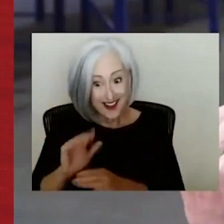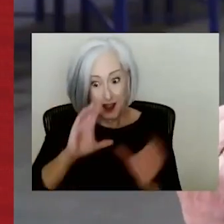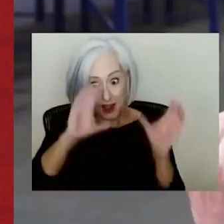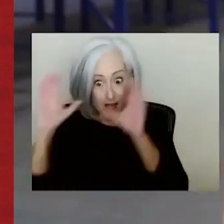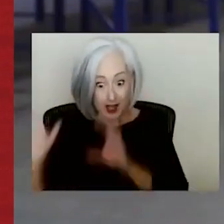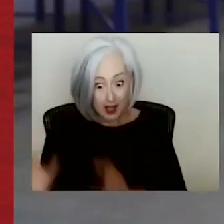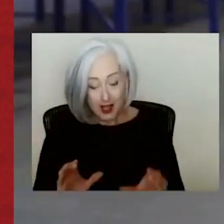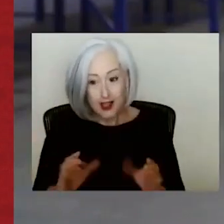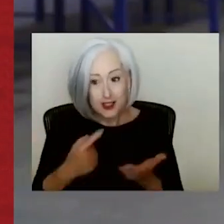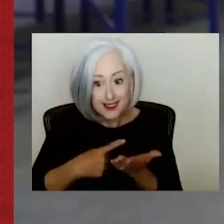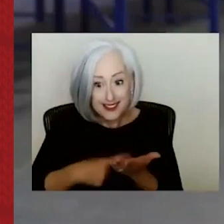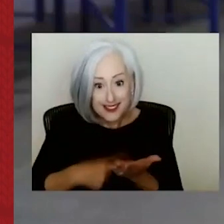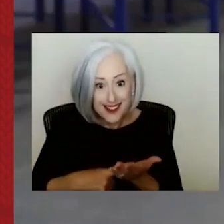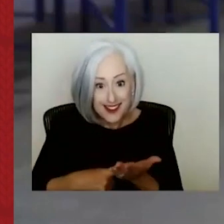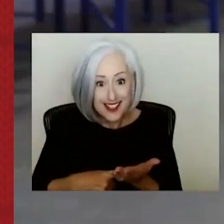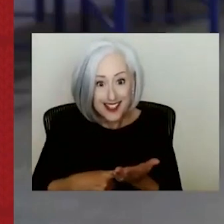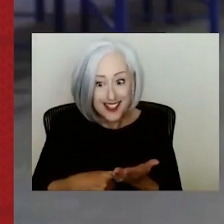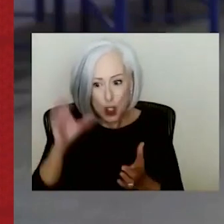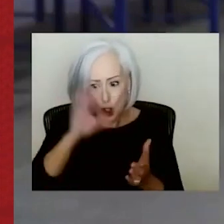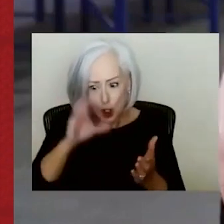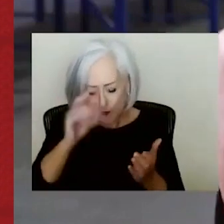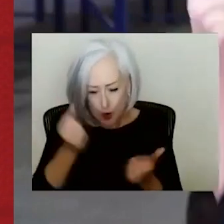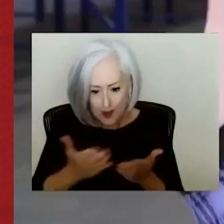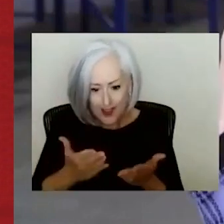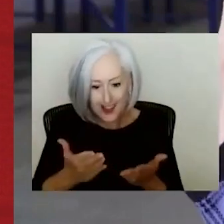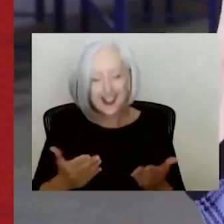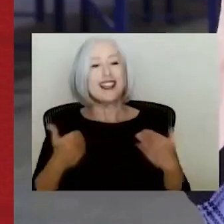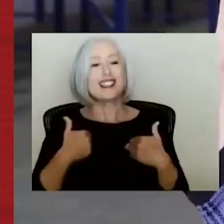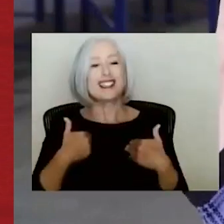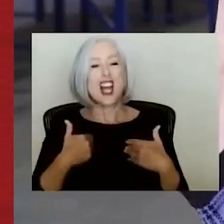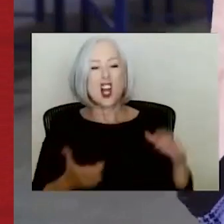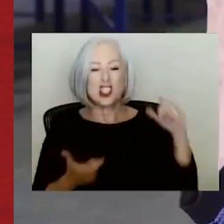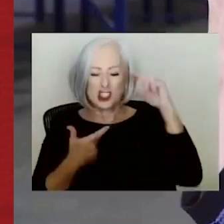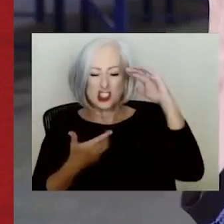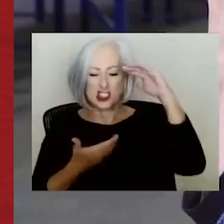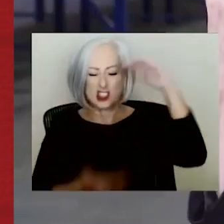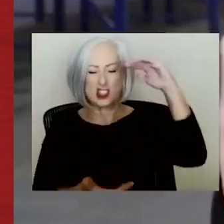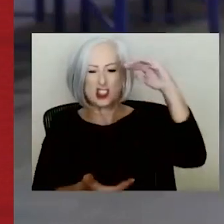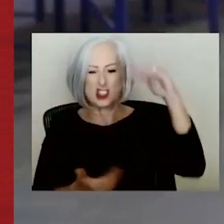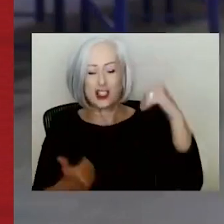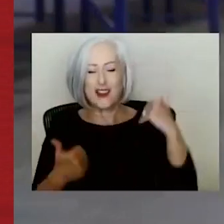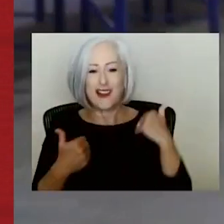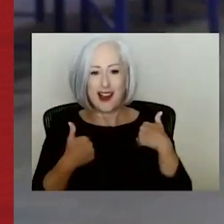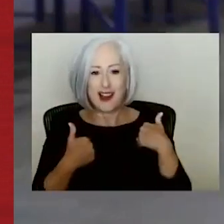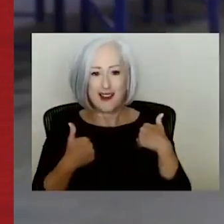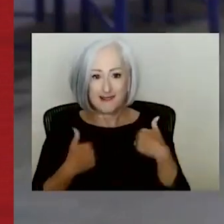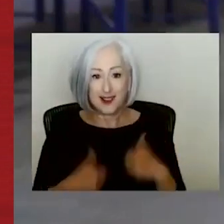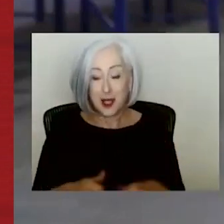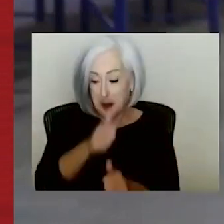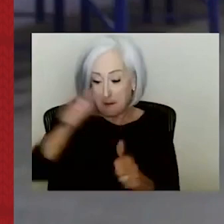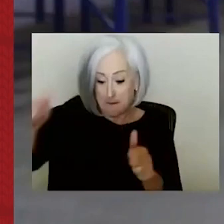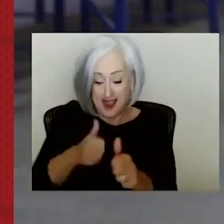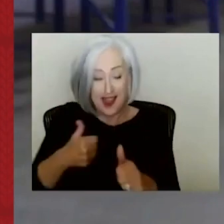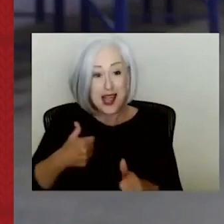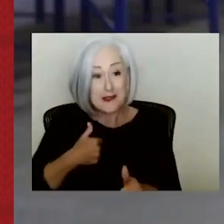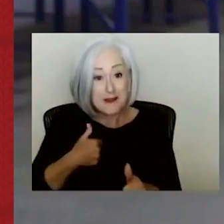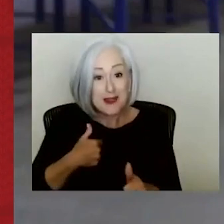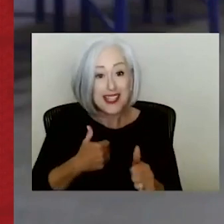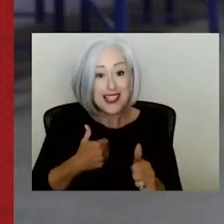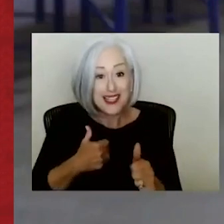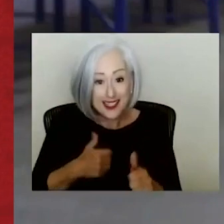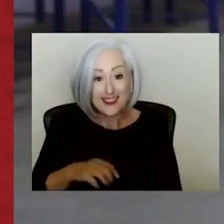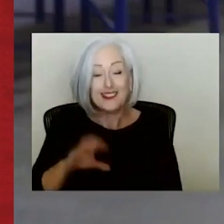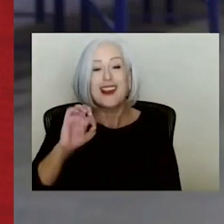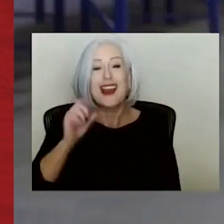at the warehouse. And exam gloves, I think, are what are right behind me. And, you know, that's been something that's been on